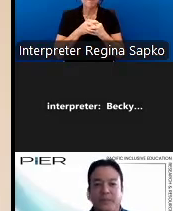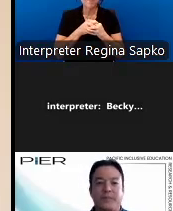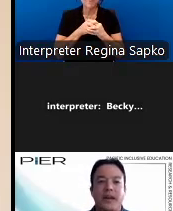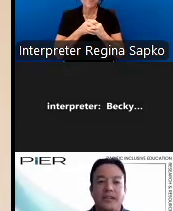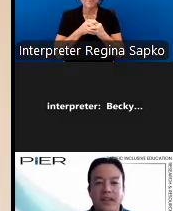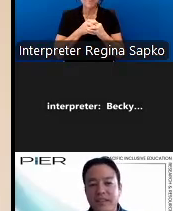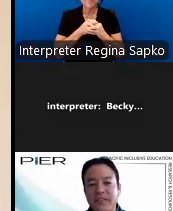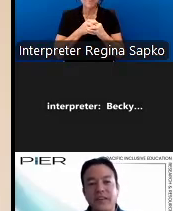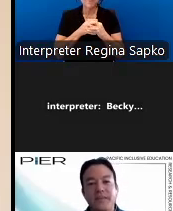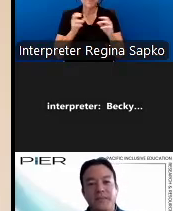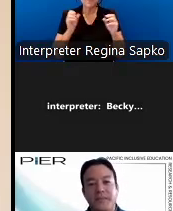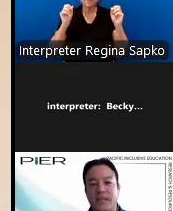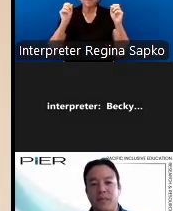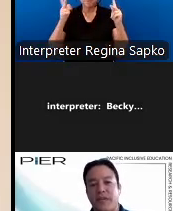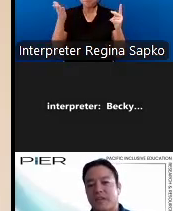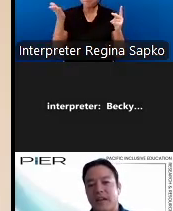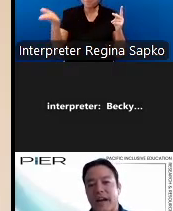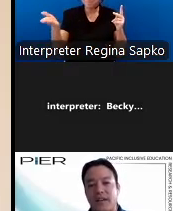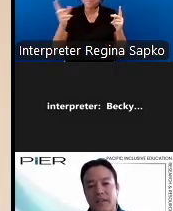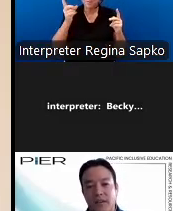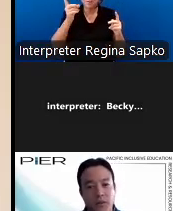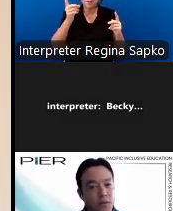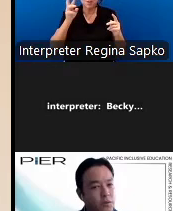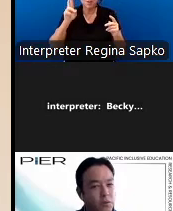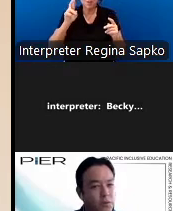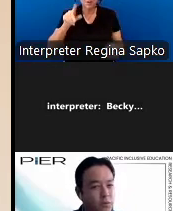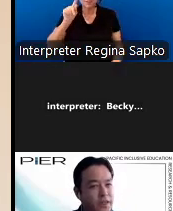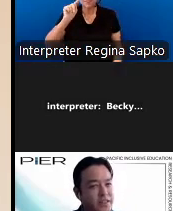Okay. Dr. Tavi is a professor at